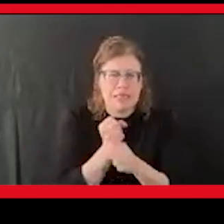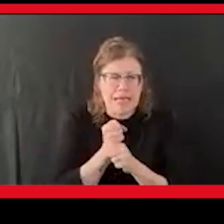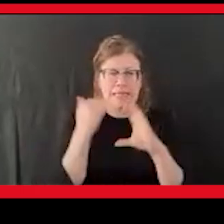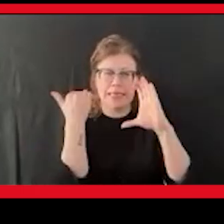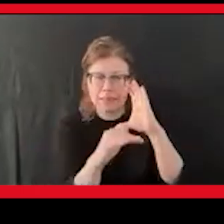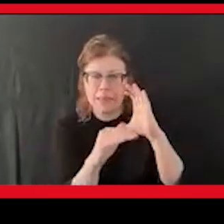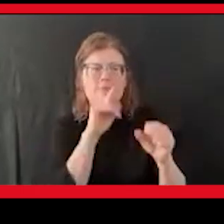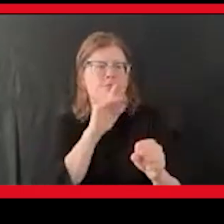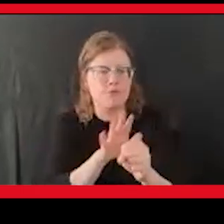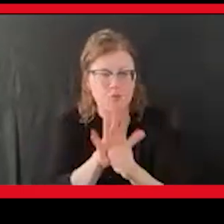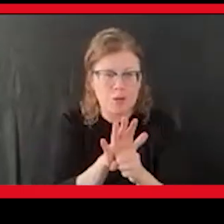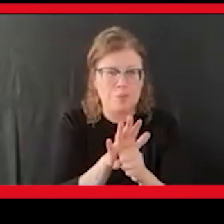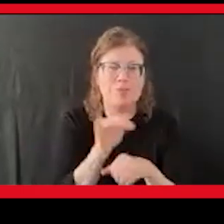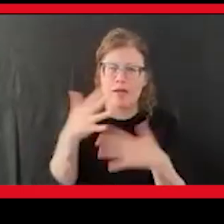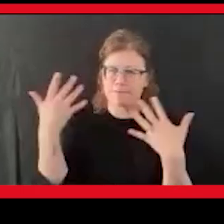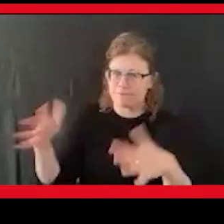confirm.